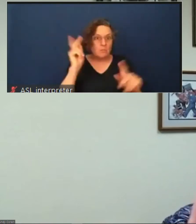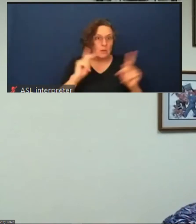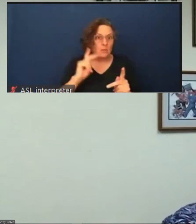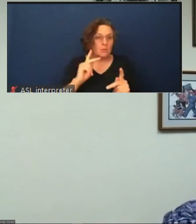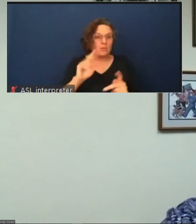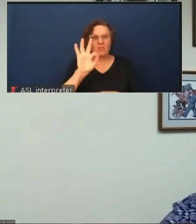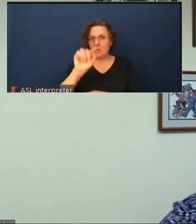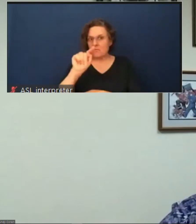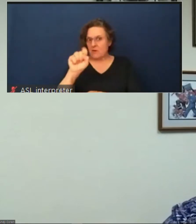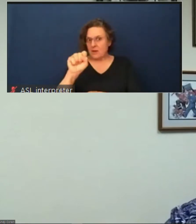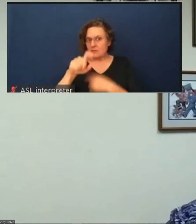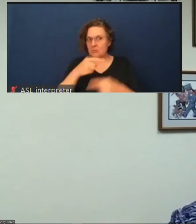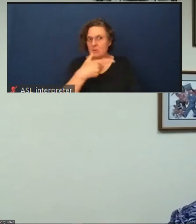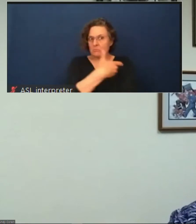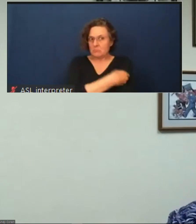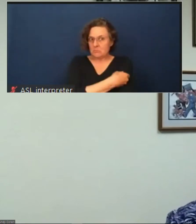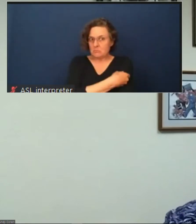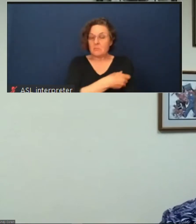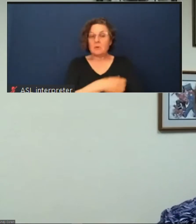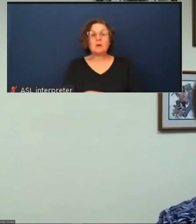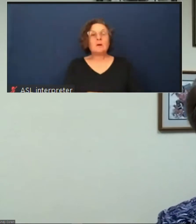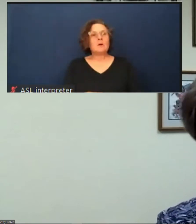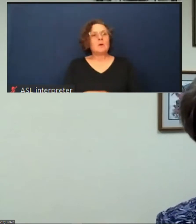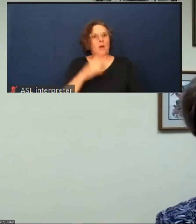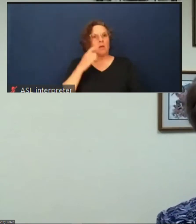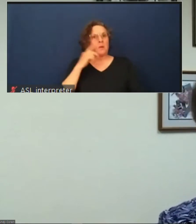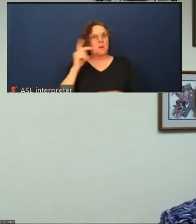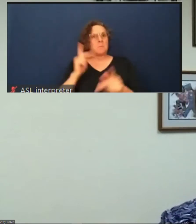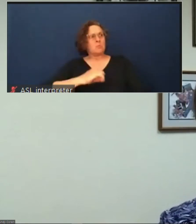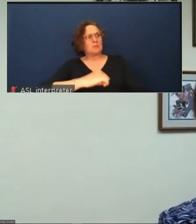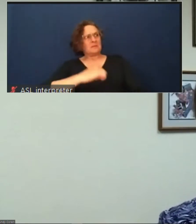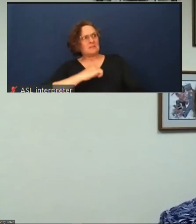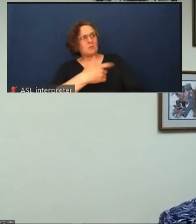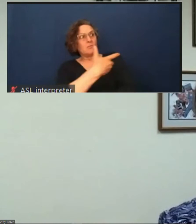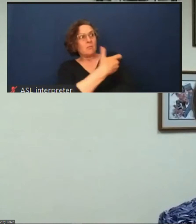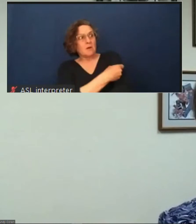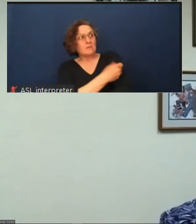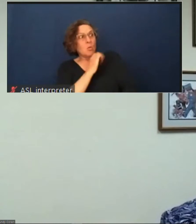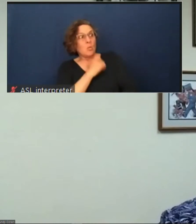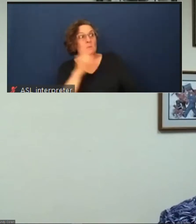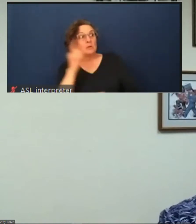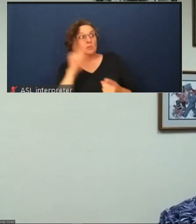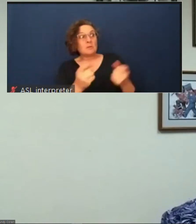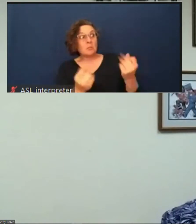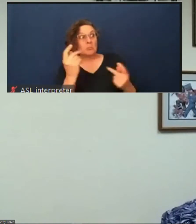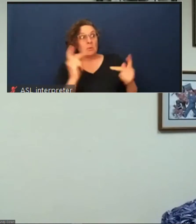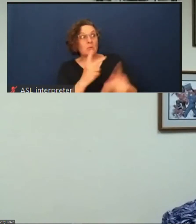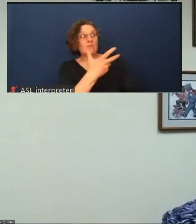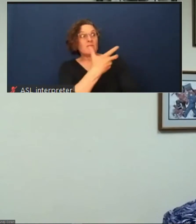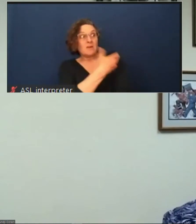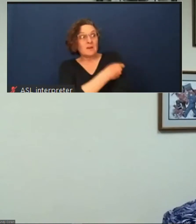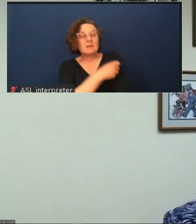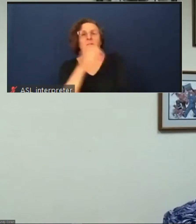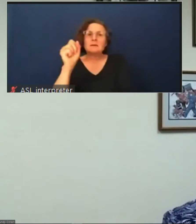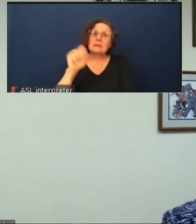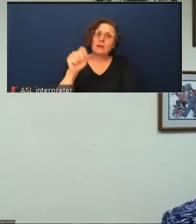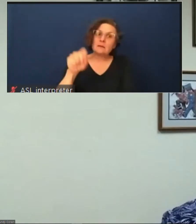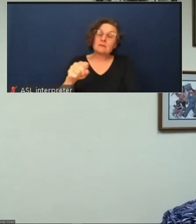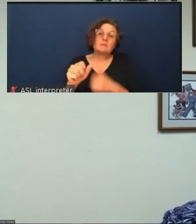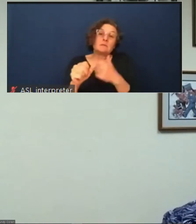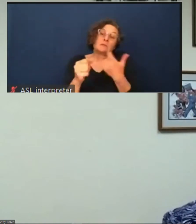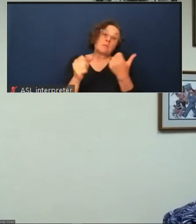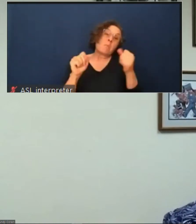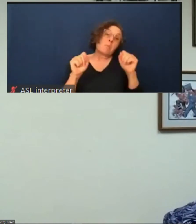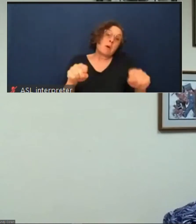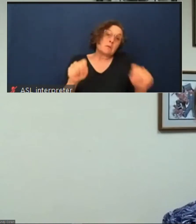our penetration of vaccines in our county? I think it certainly has that threat, and we want to address it with more education. Of